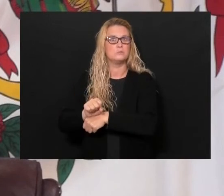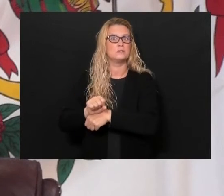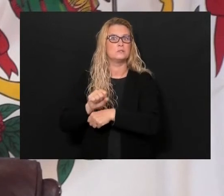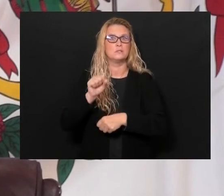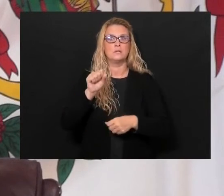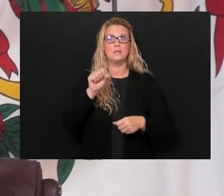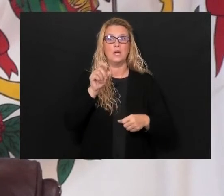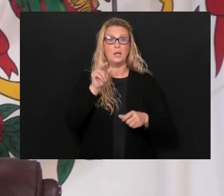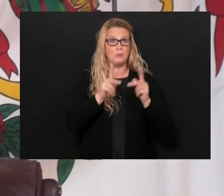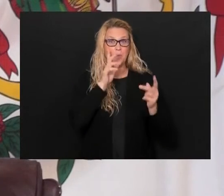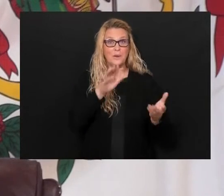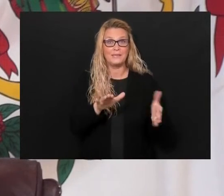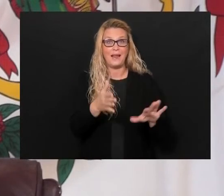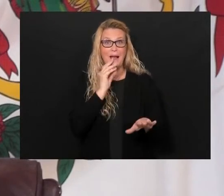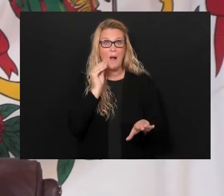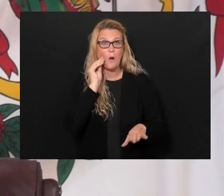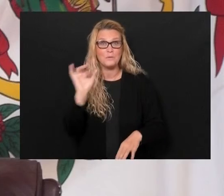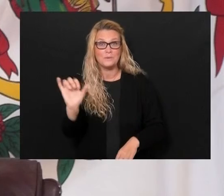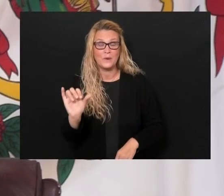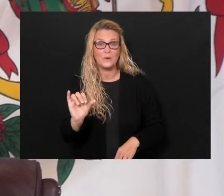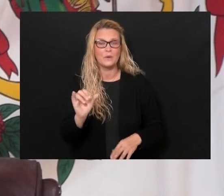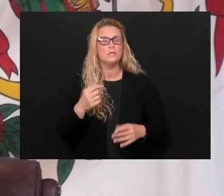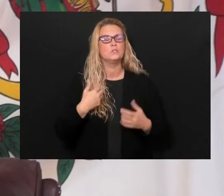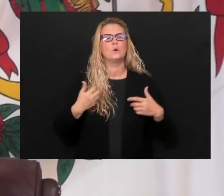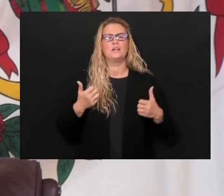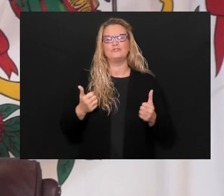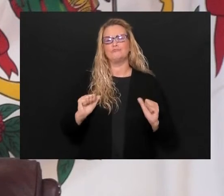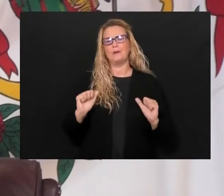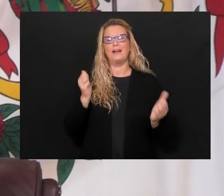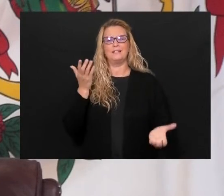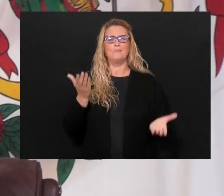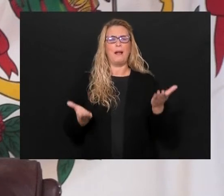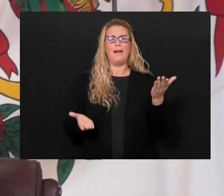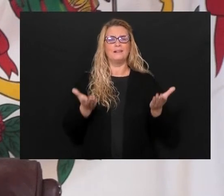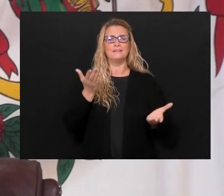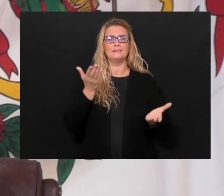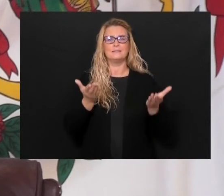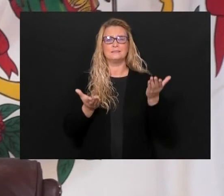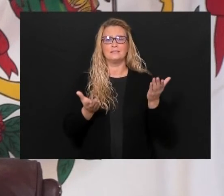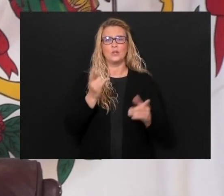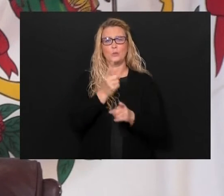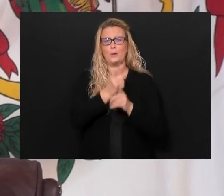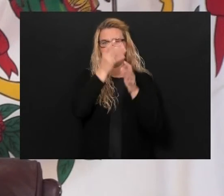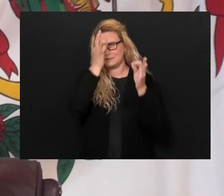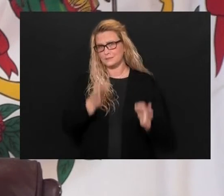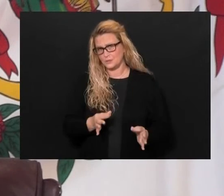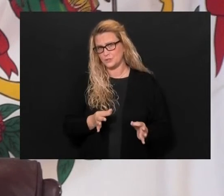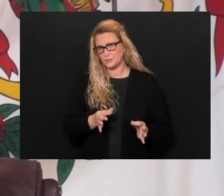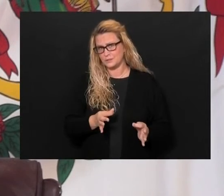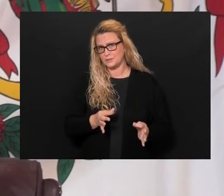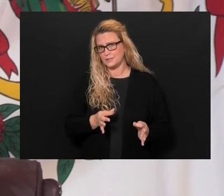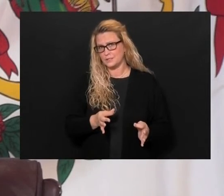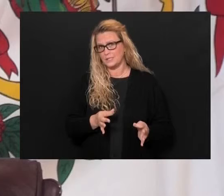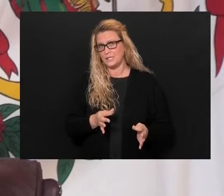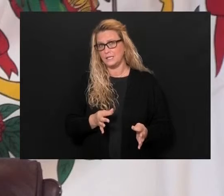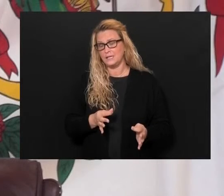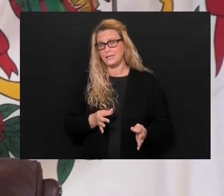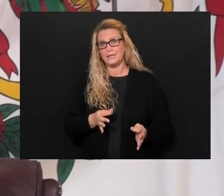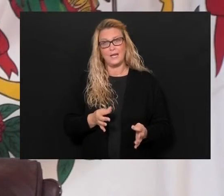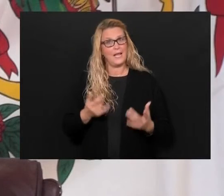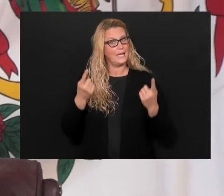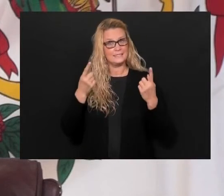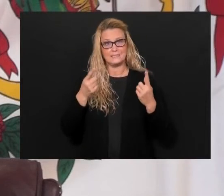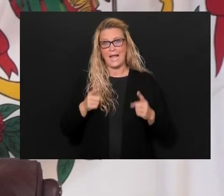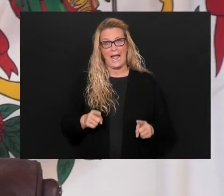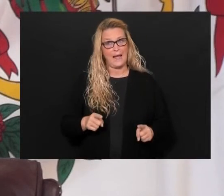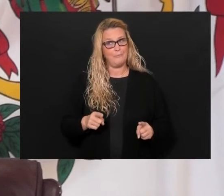We're trying to balance all that out. You know, this thing is coming